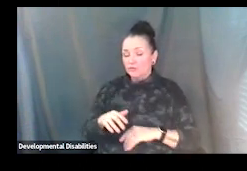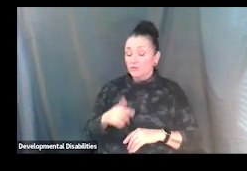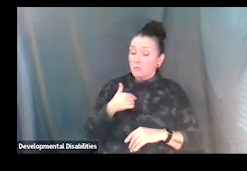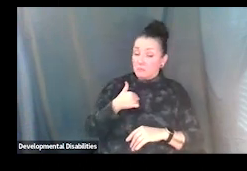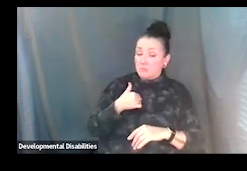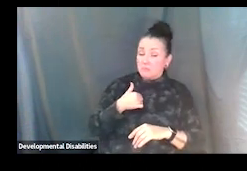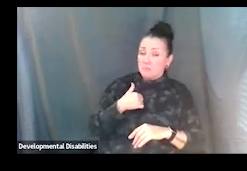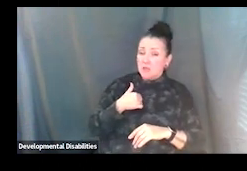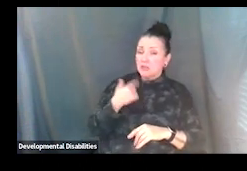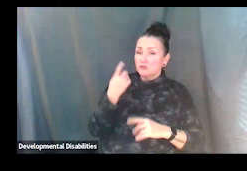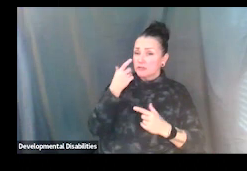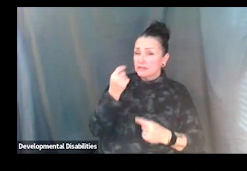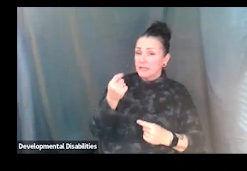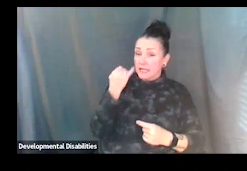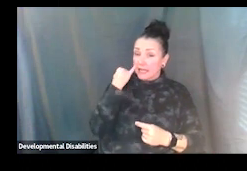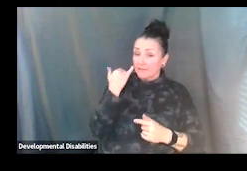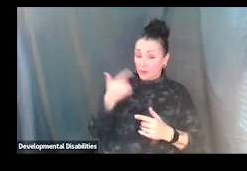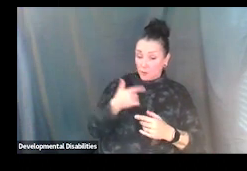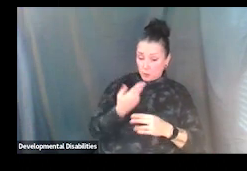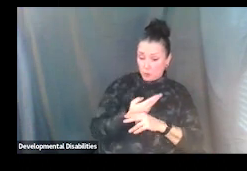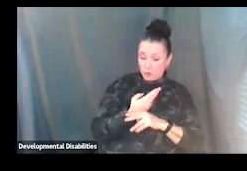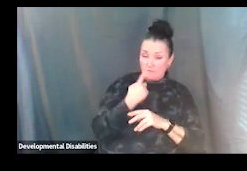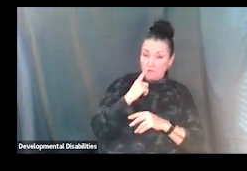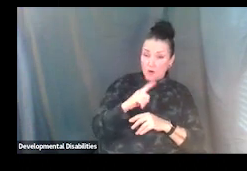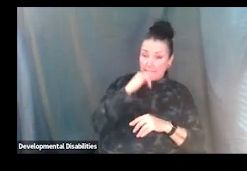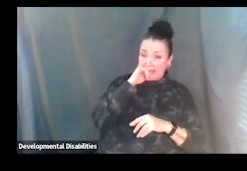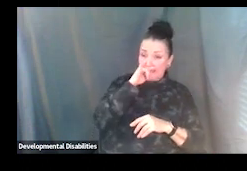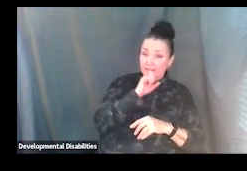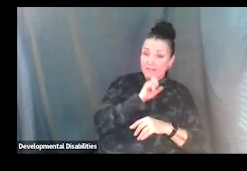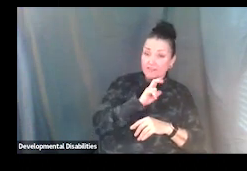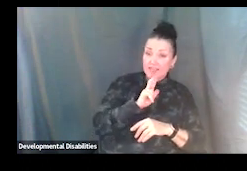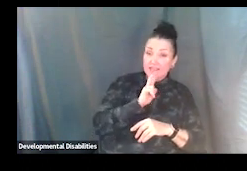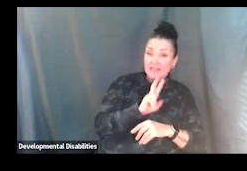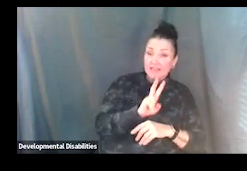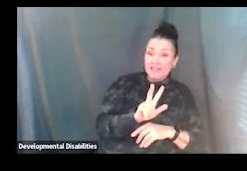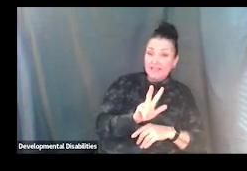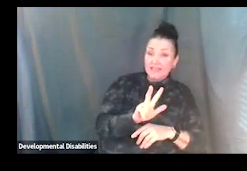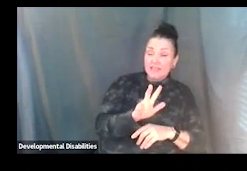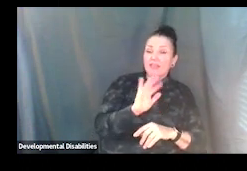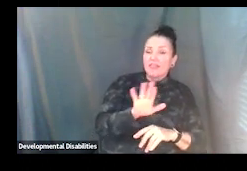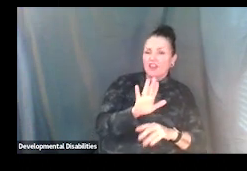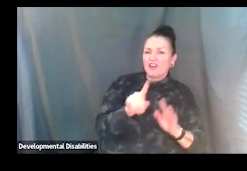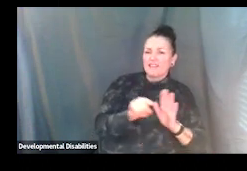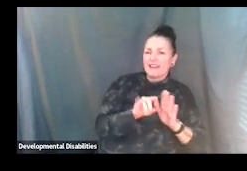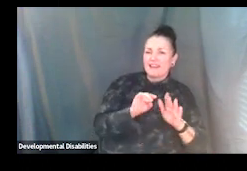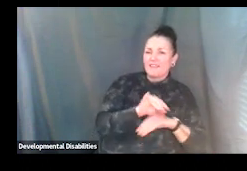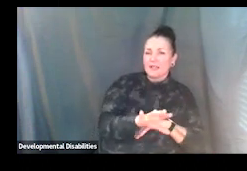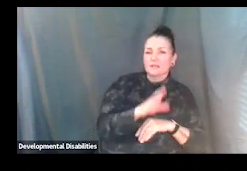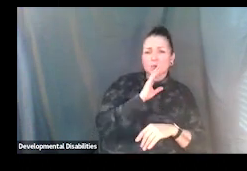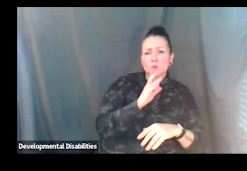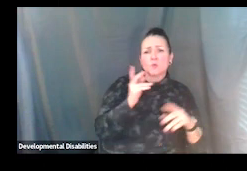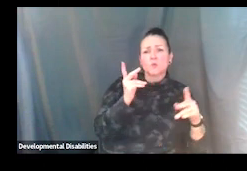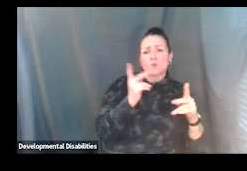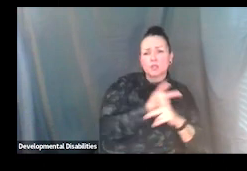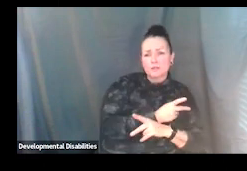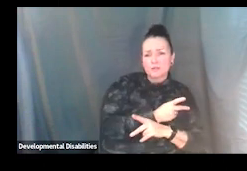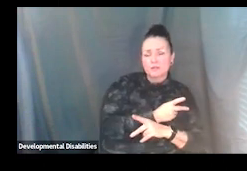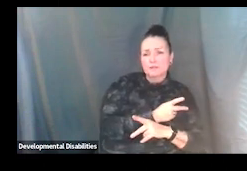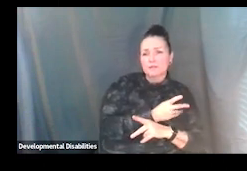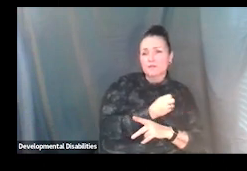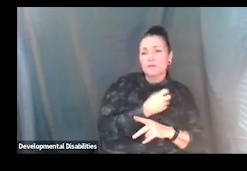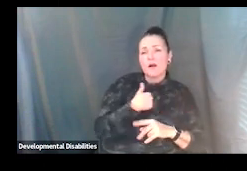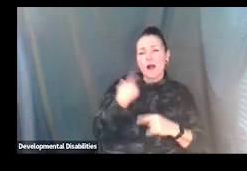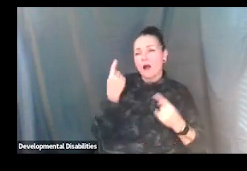if there was significant side effects. On the other hand, if they were 8 or 9 and it didn't help, then I don't think there's any point in revisiting it. So definitely